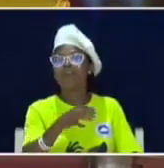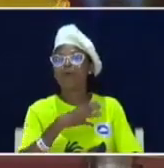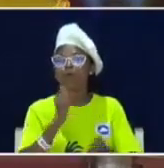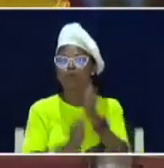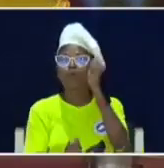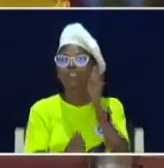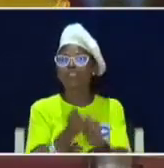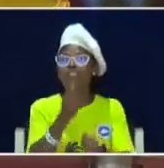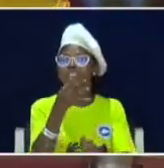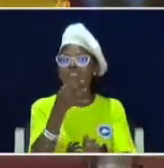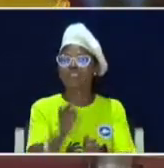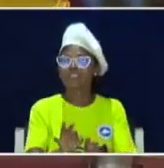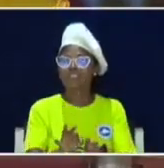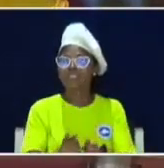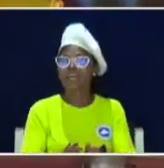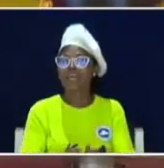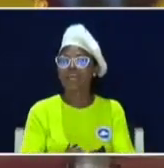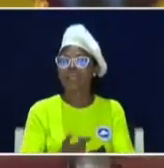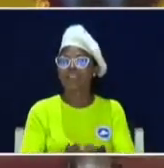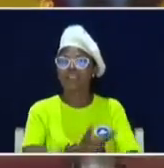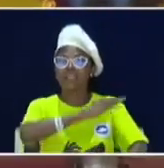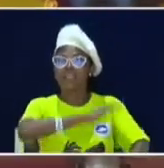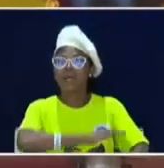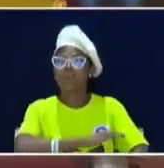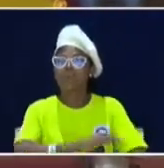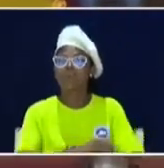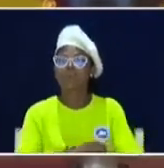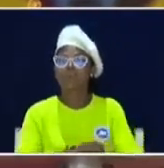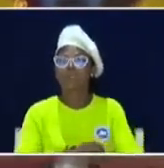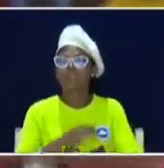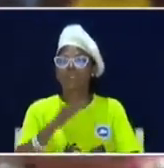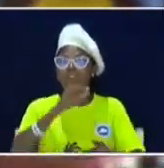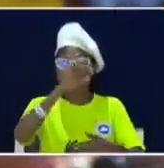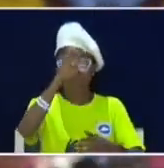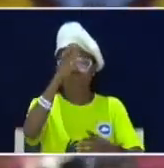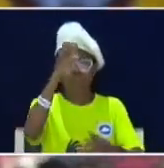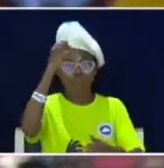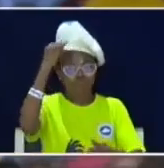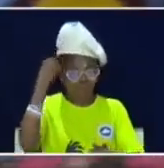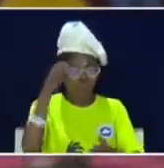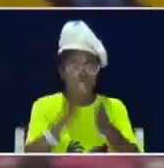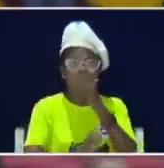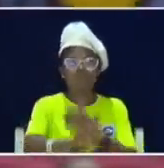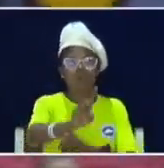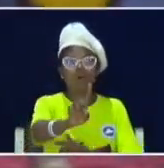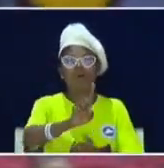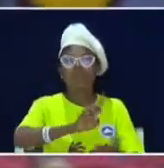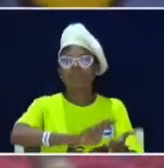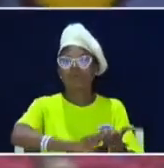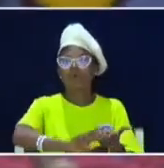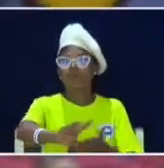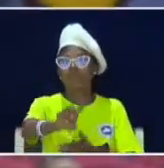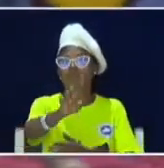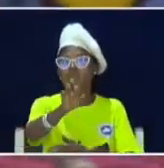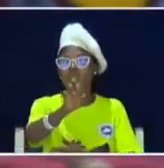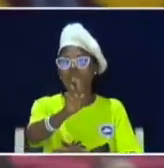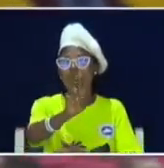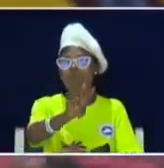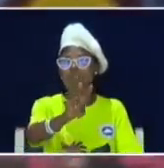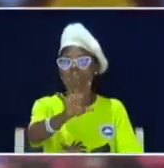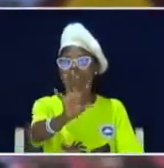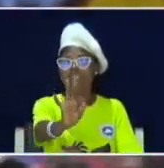which is the lamb. The lamb. John chapter 1 verse 29. John chapter 1